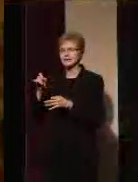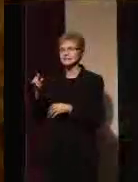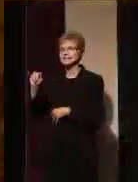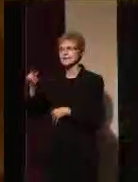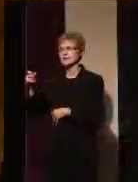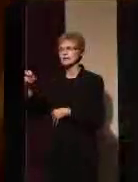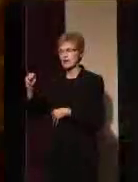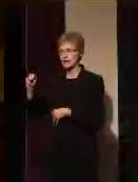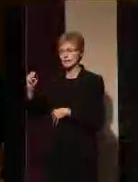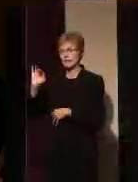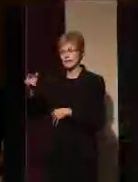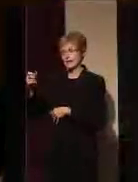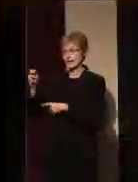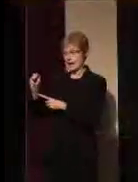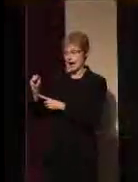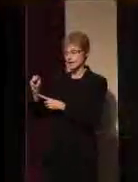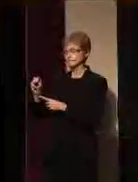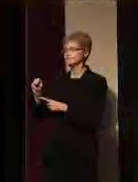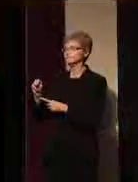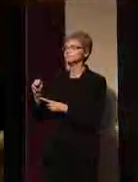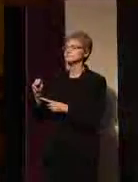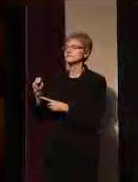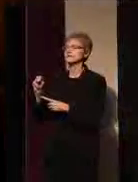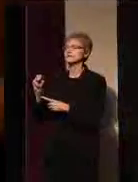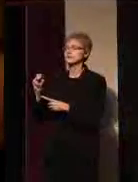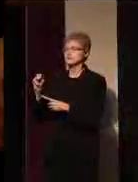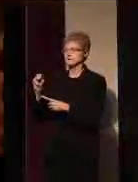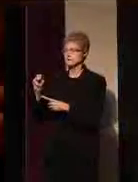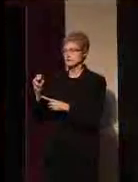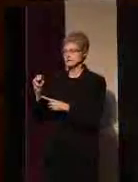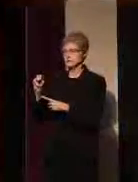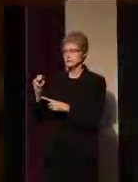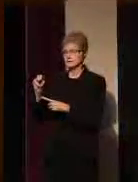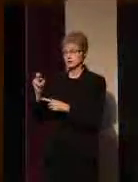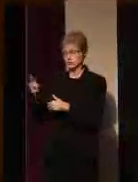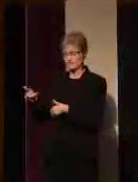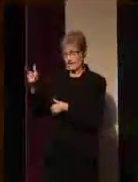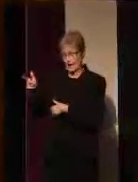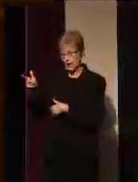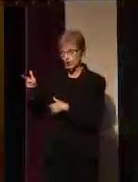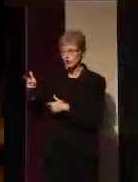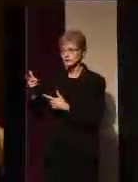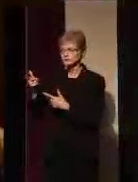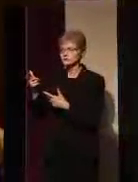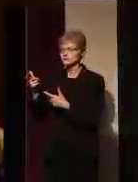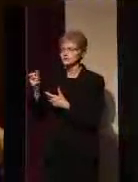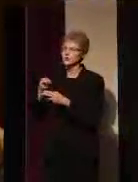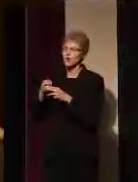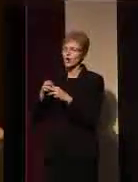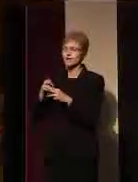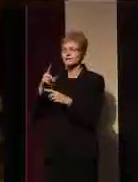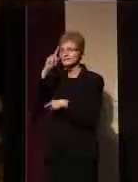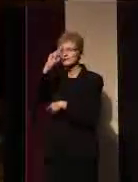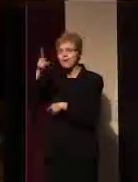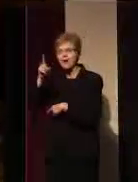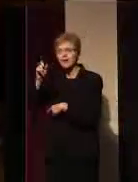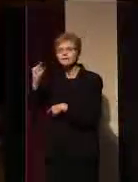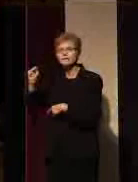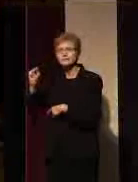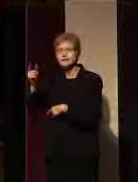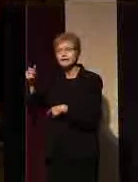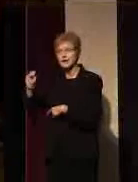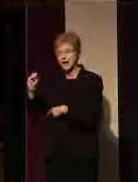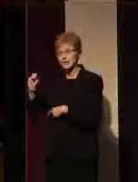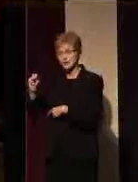safety gun is a gun that, in order for it to fire, I guess you could also call it a smart gun. In order for it